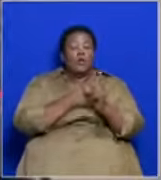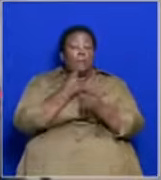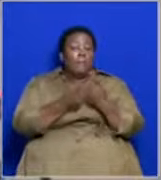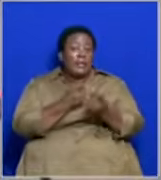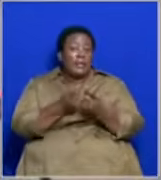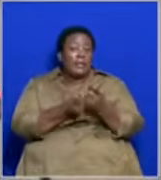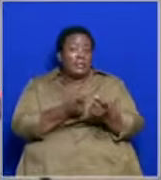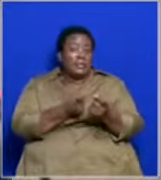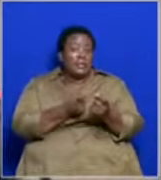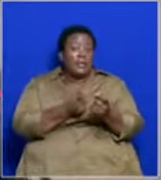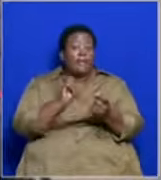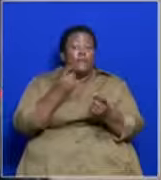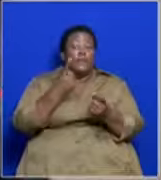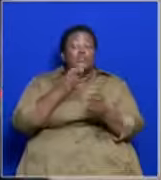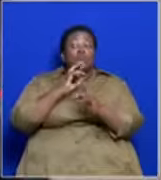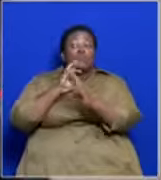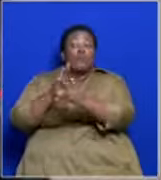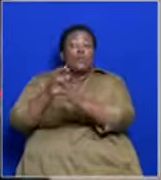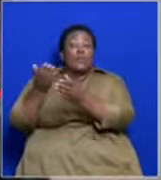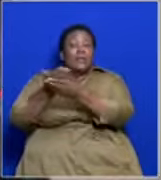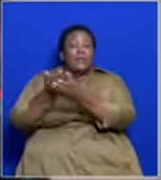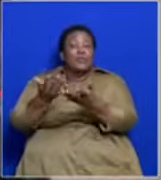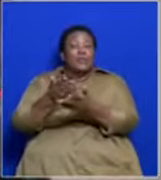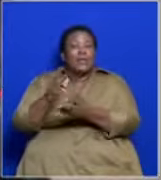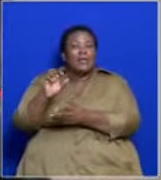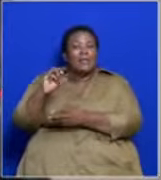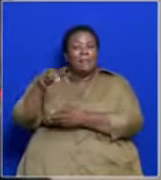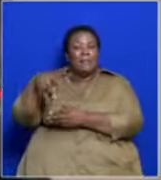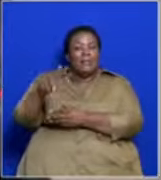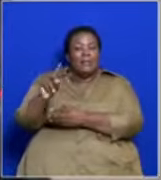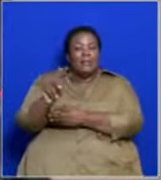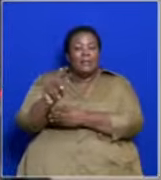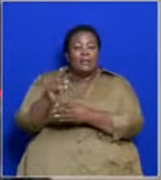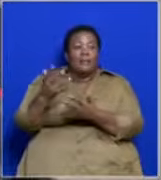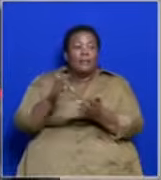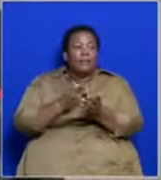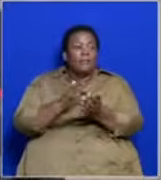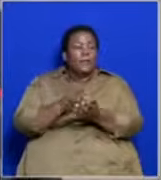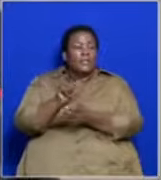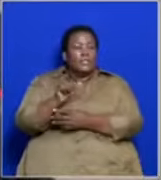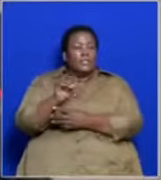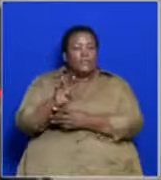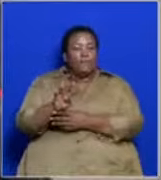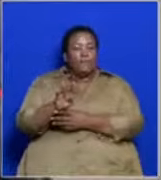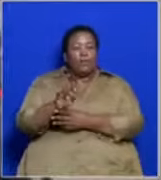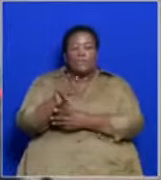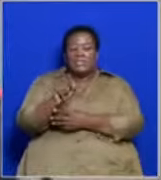Yes. Please turn to page 64 of TLM1.